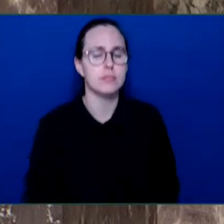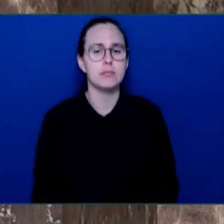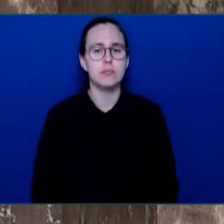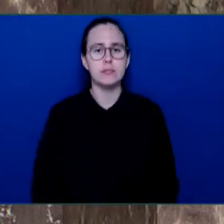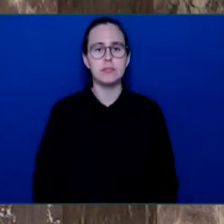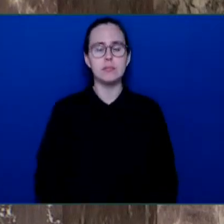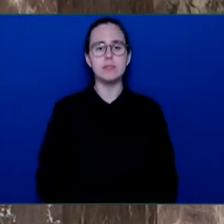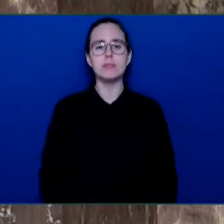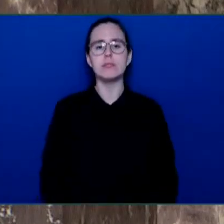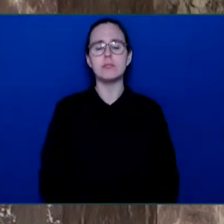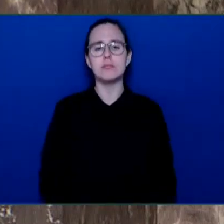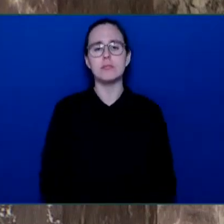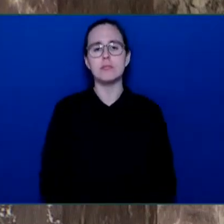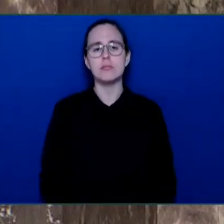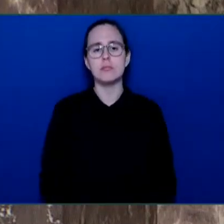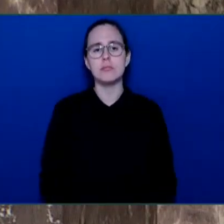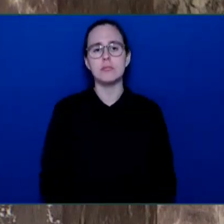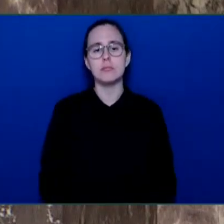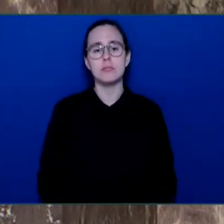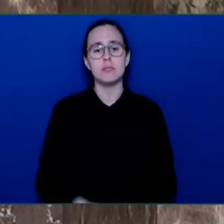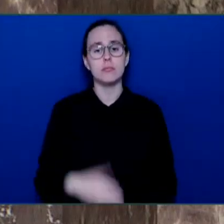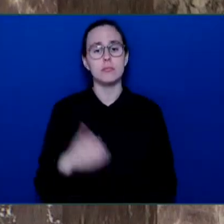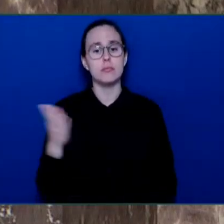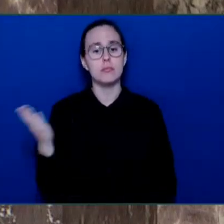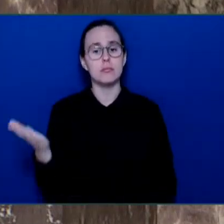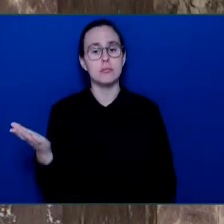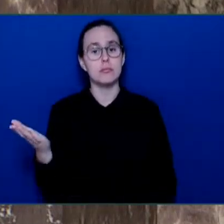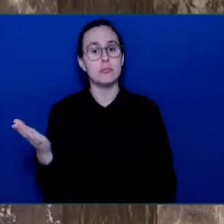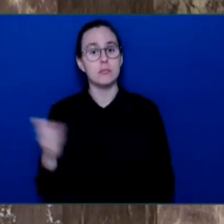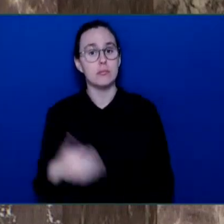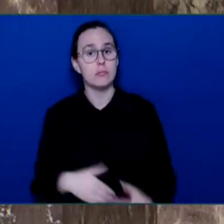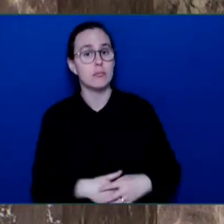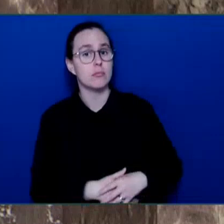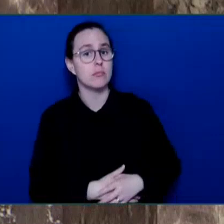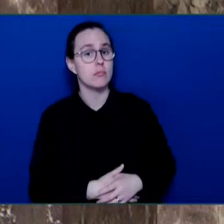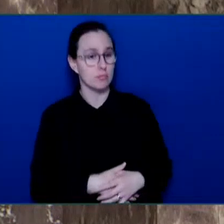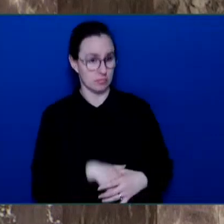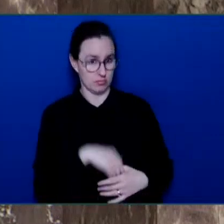1,971 affordable units built in Kelowna alone, Honourable Speaker.